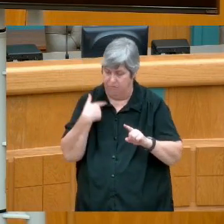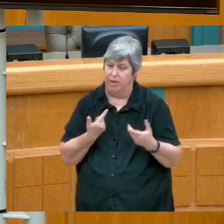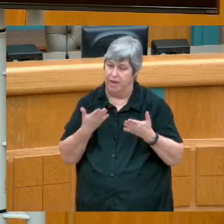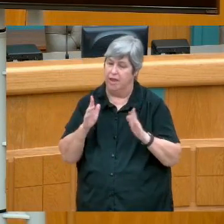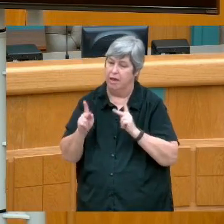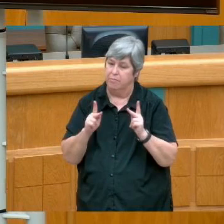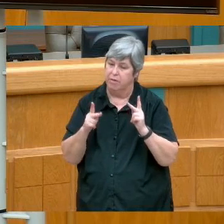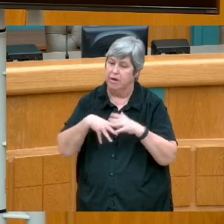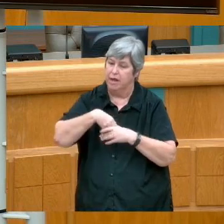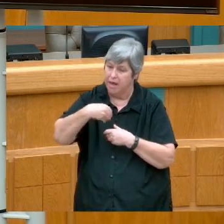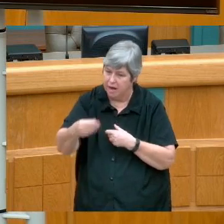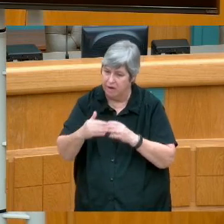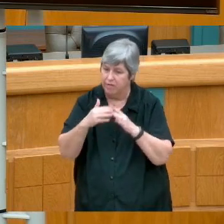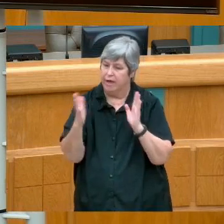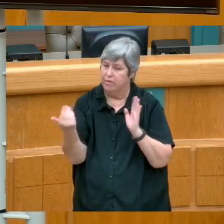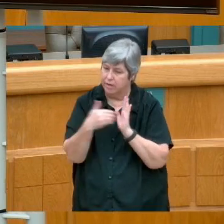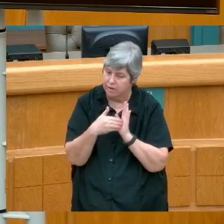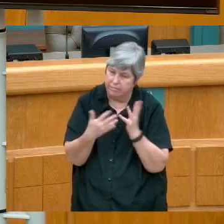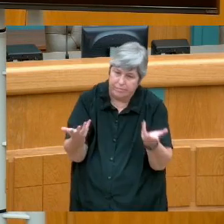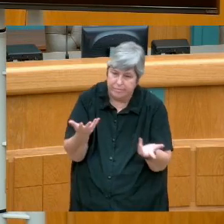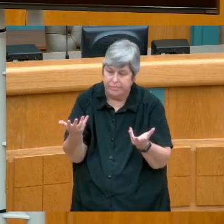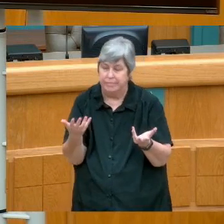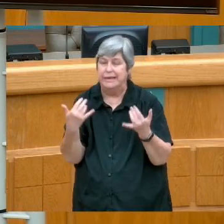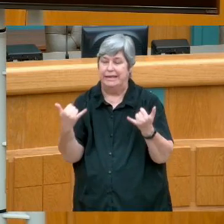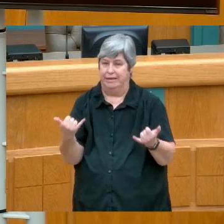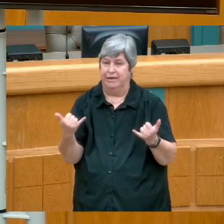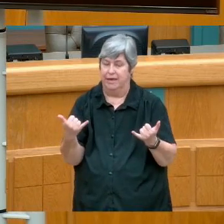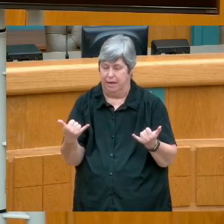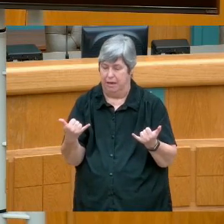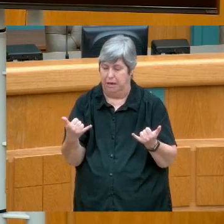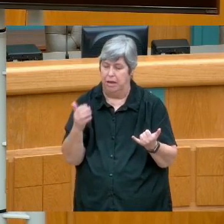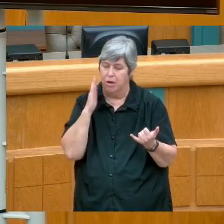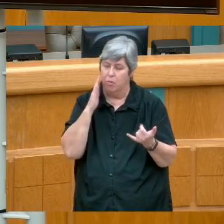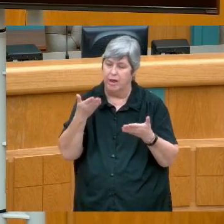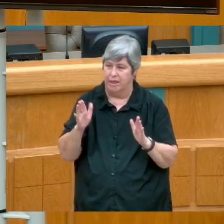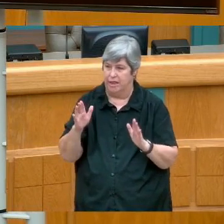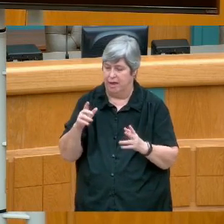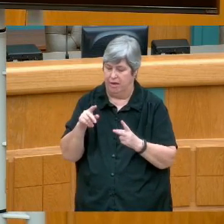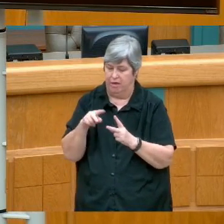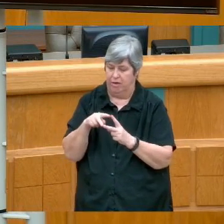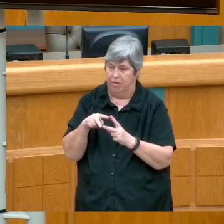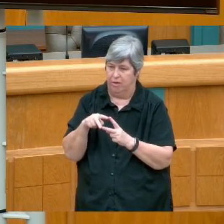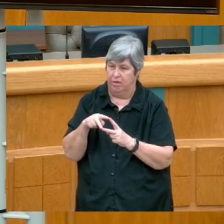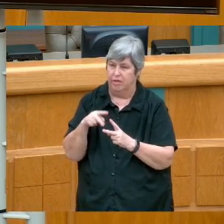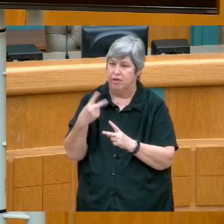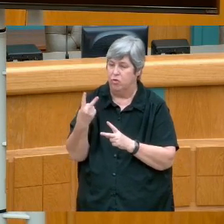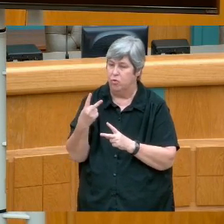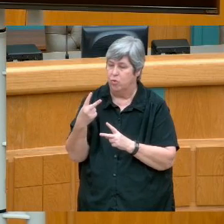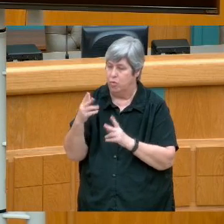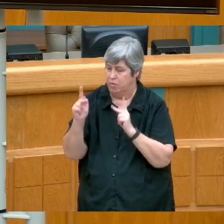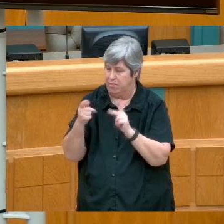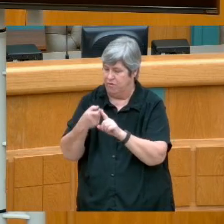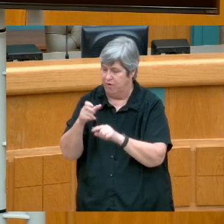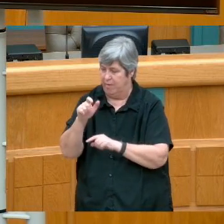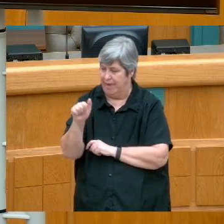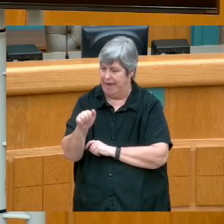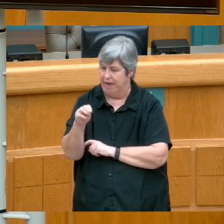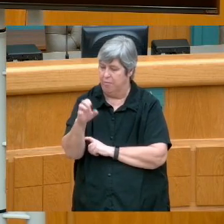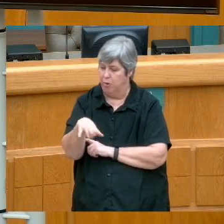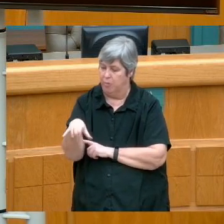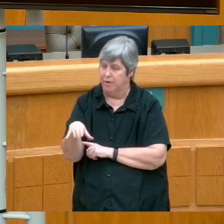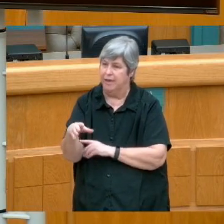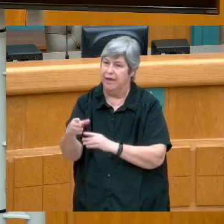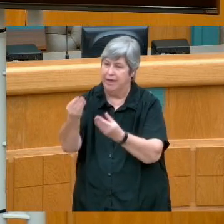back? And so today this briefing will allow Dr. Tissot and Dr. Bird to provide us